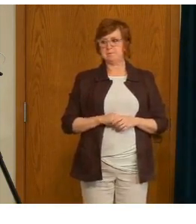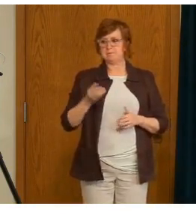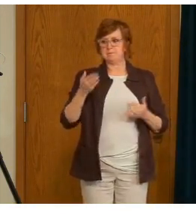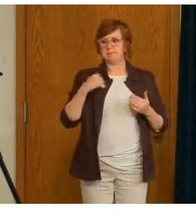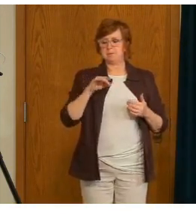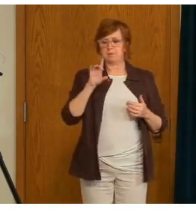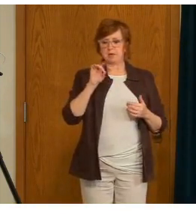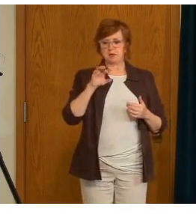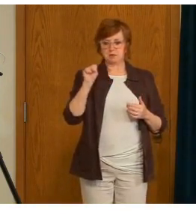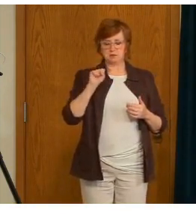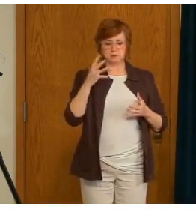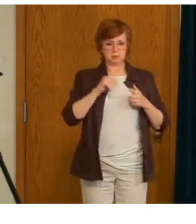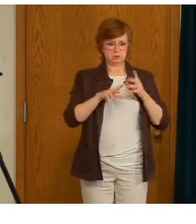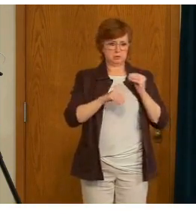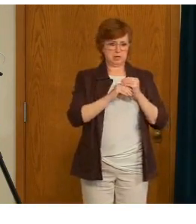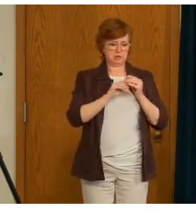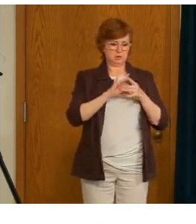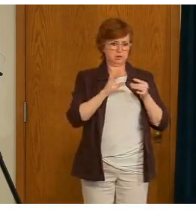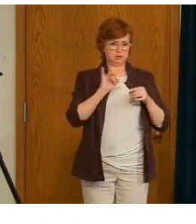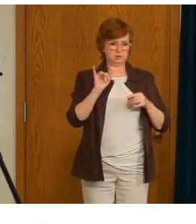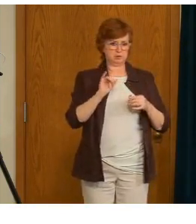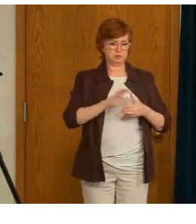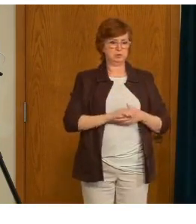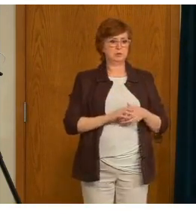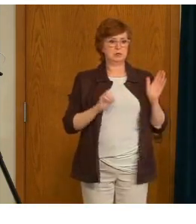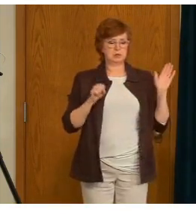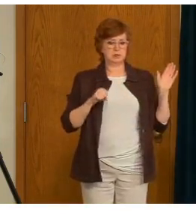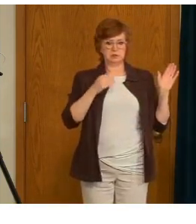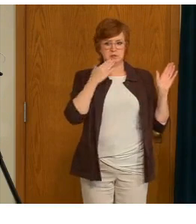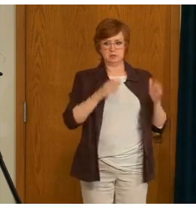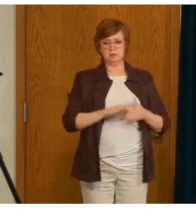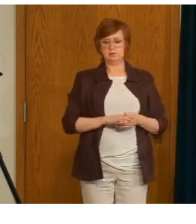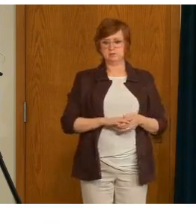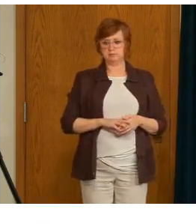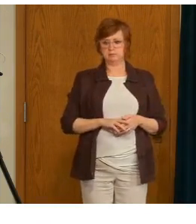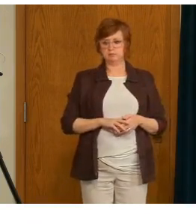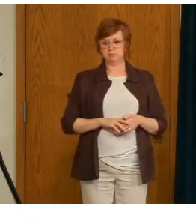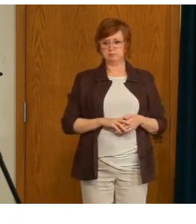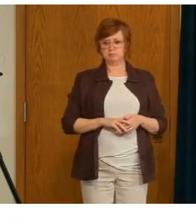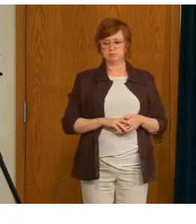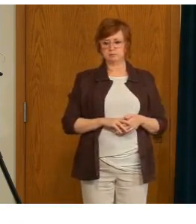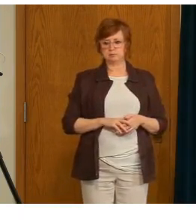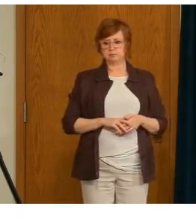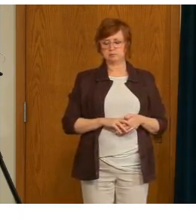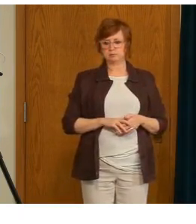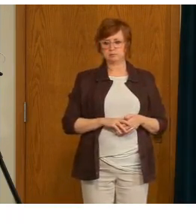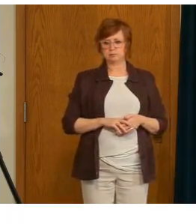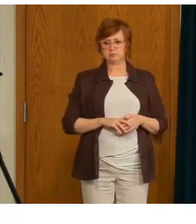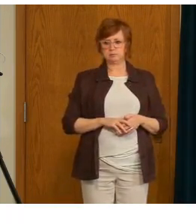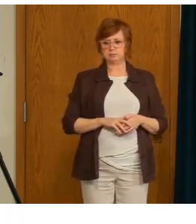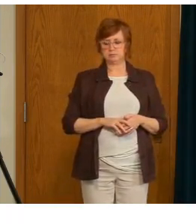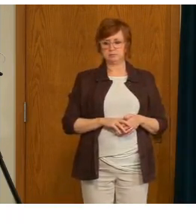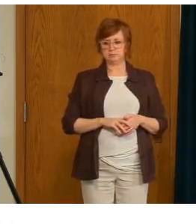Dr. Shahab, did you want to weigh in on that as well? Yes, thank you. And I would just say that, like I said